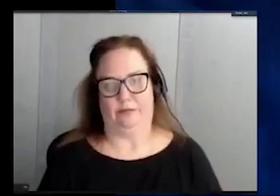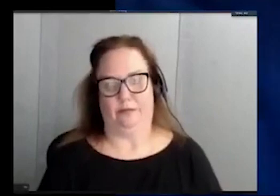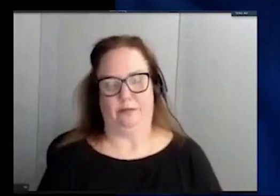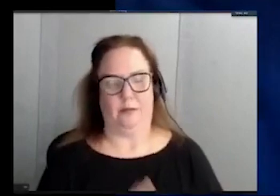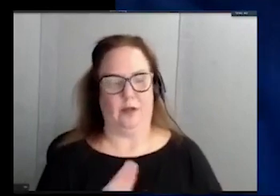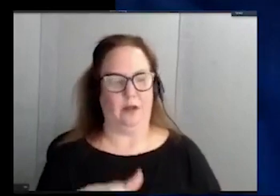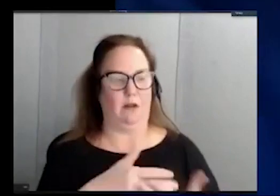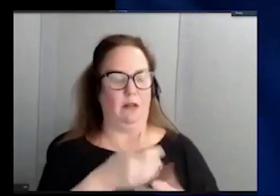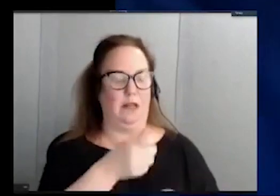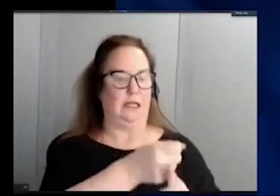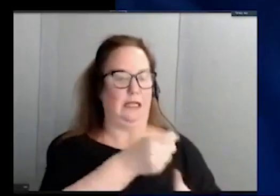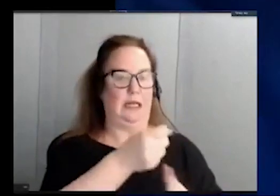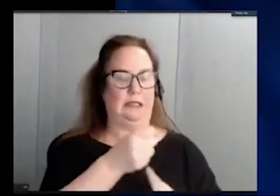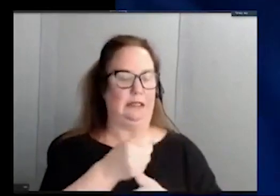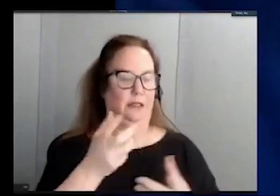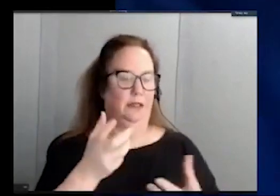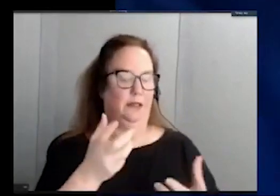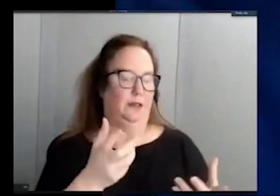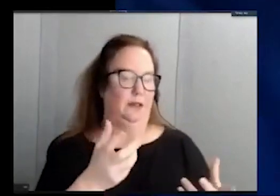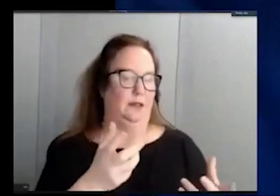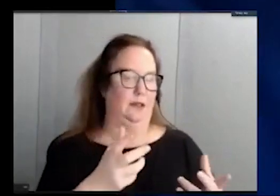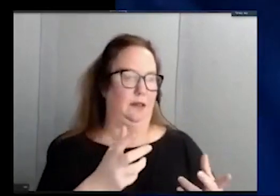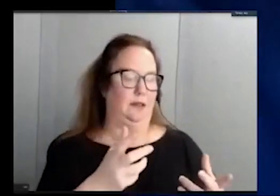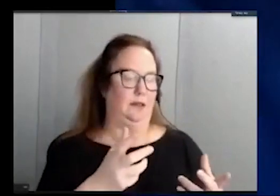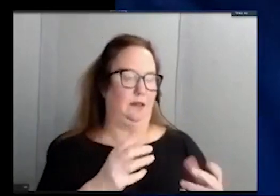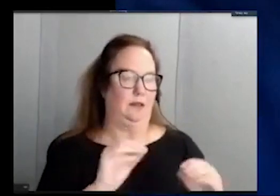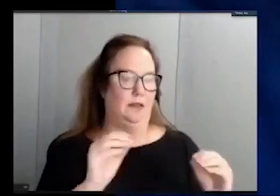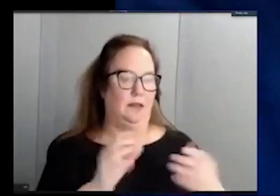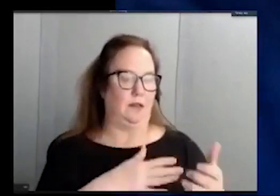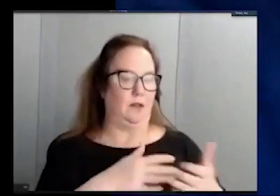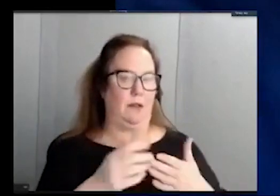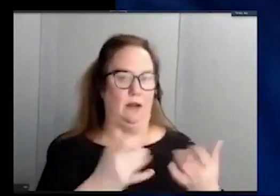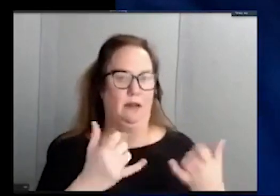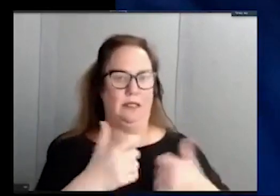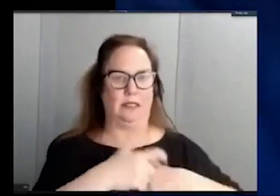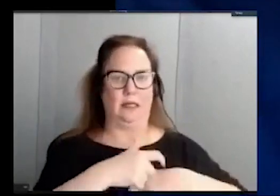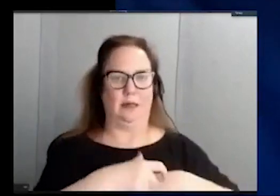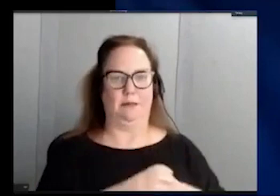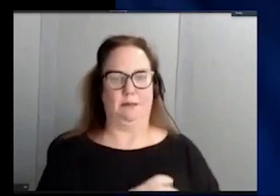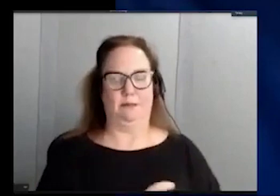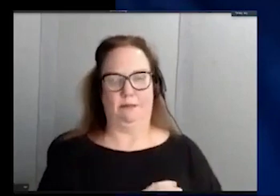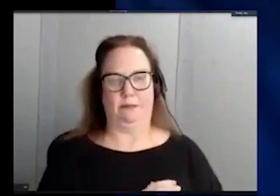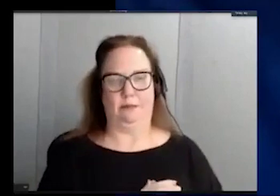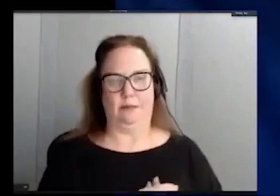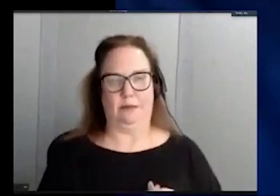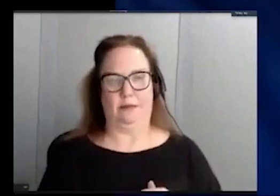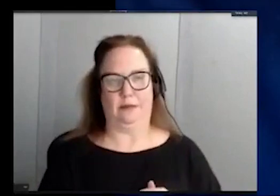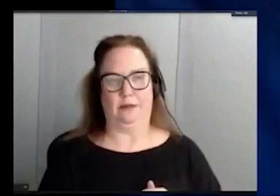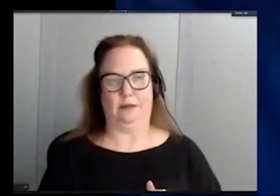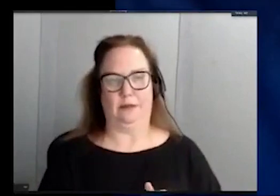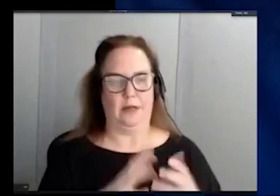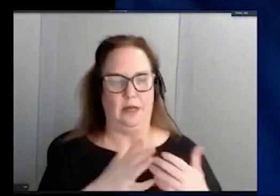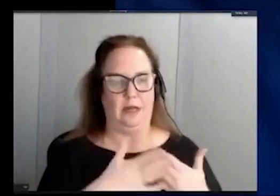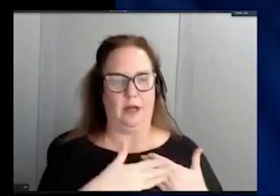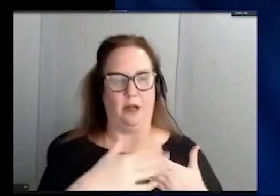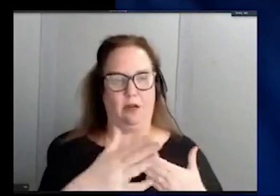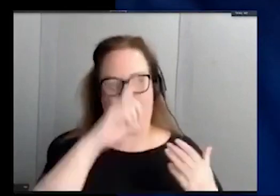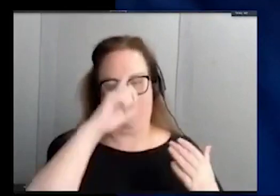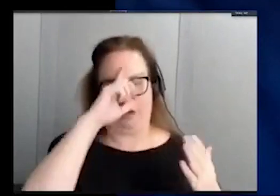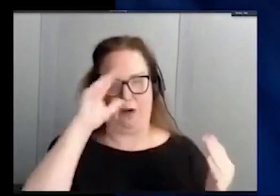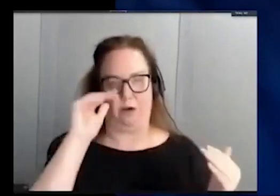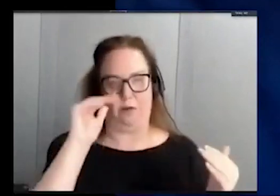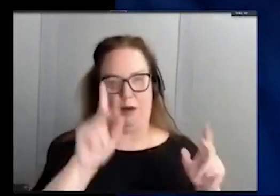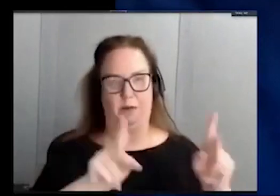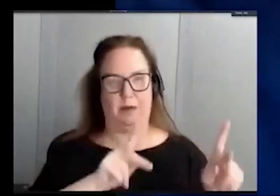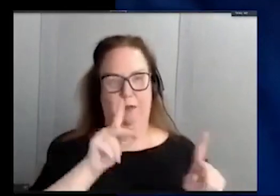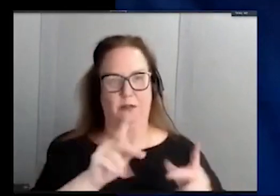those things that just, you know, that they don't matter at this point in time. You know, and going forward, I would hope that people could